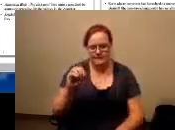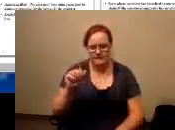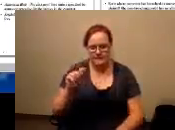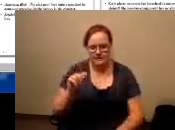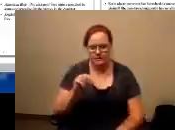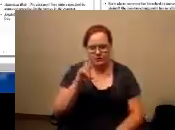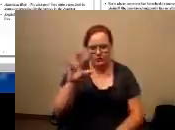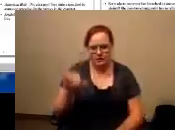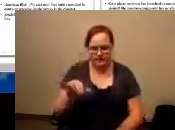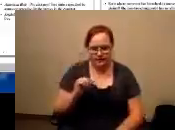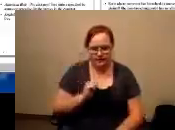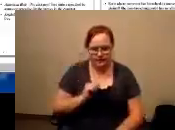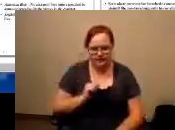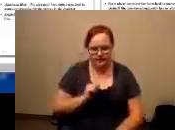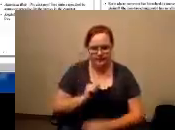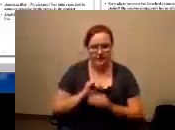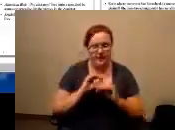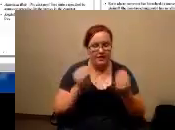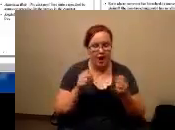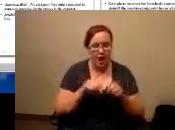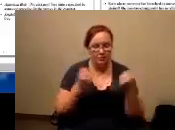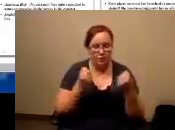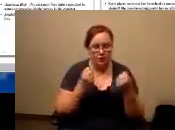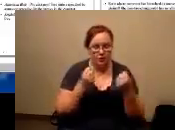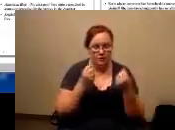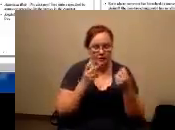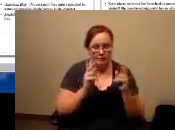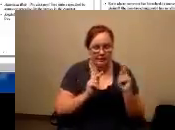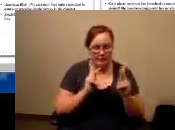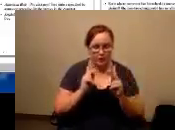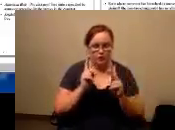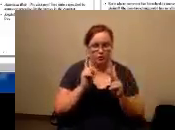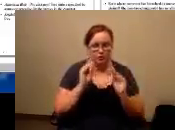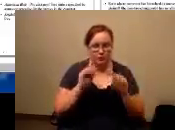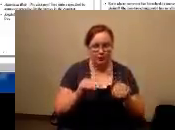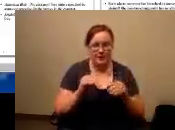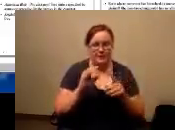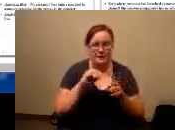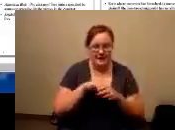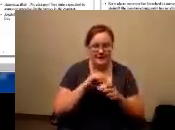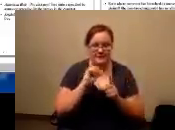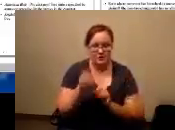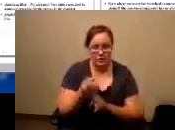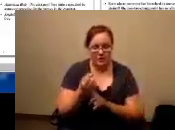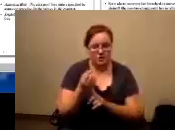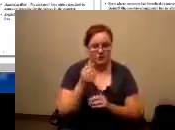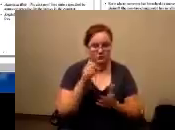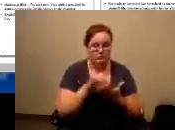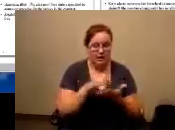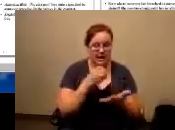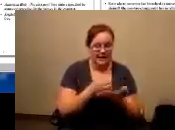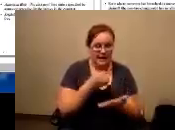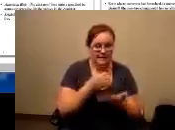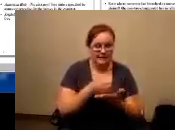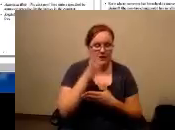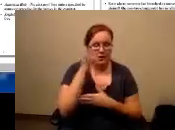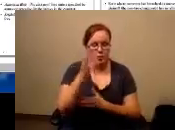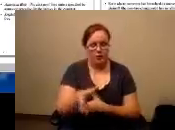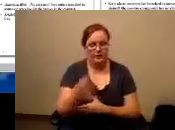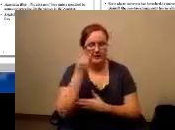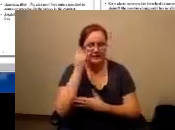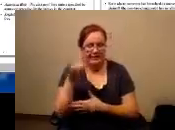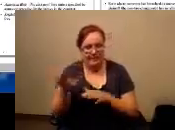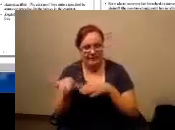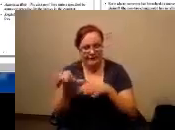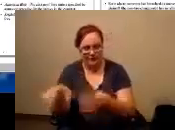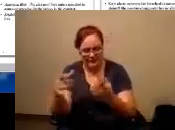non-breaching party, to put them in the position economically they would have been if the contract had been performed. Generally, that means the difference